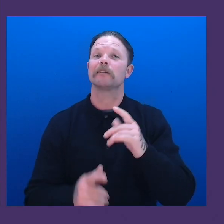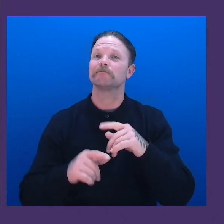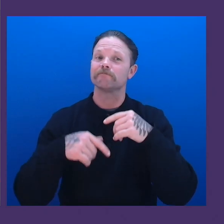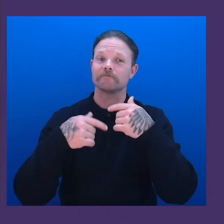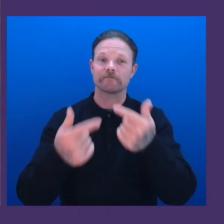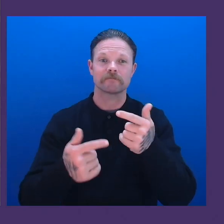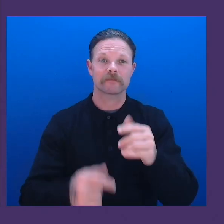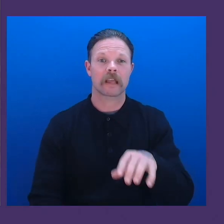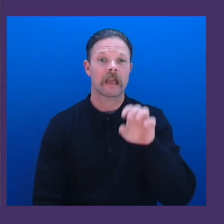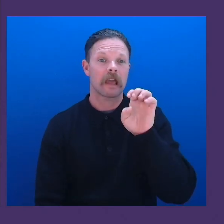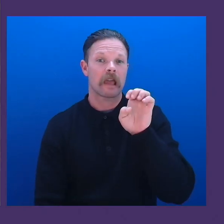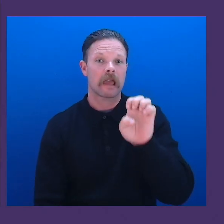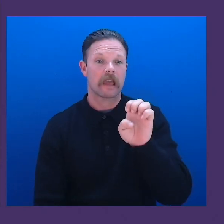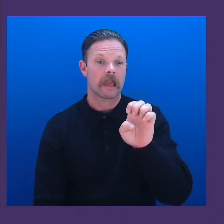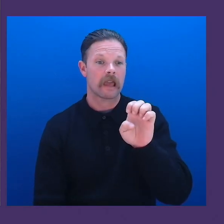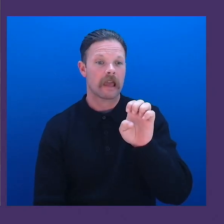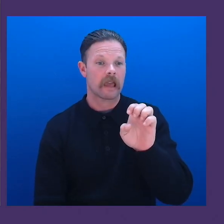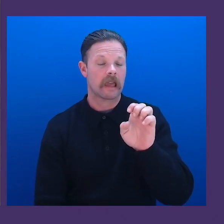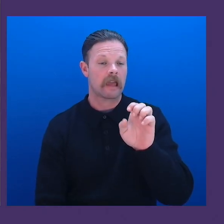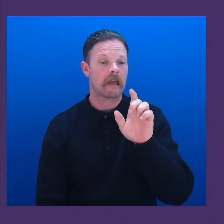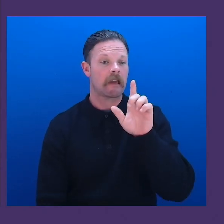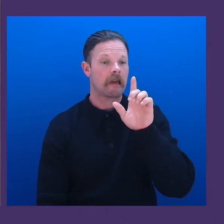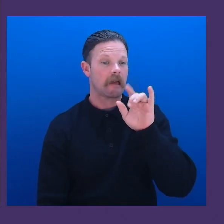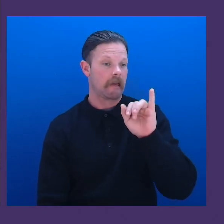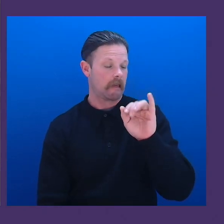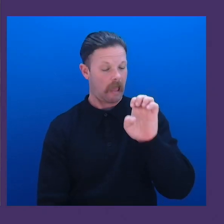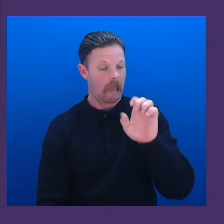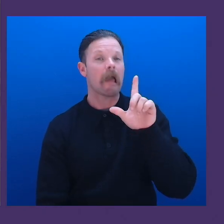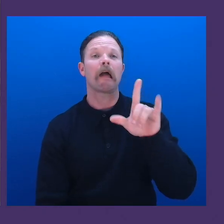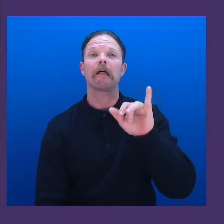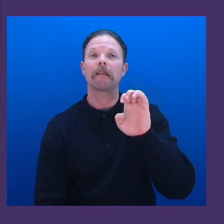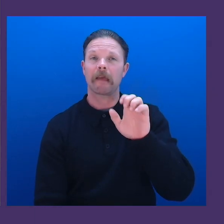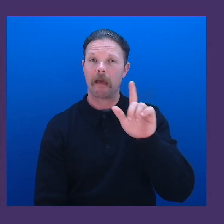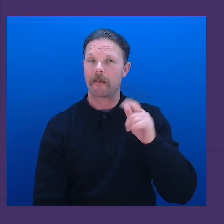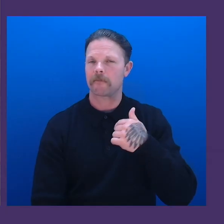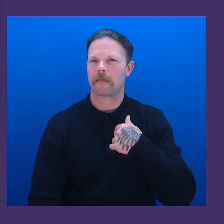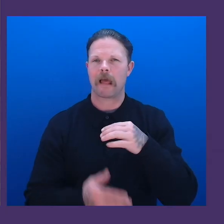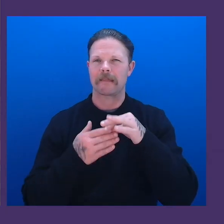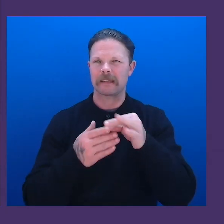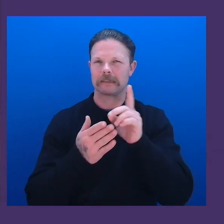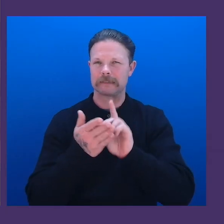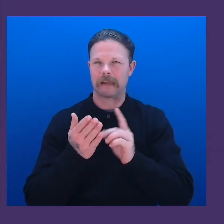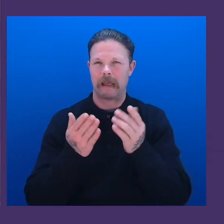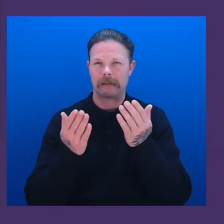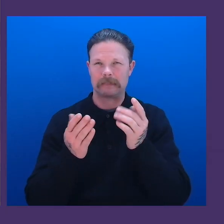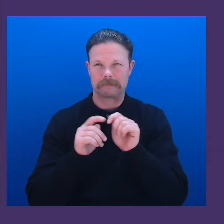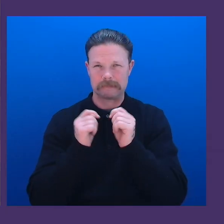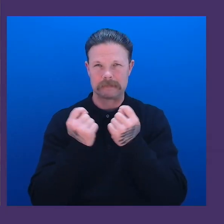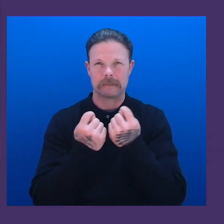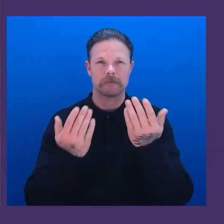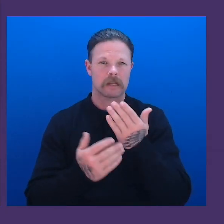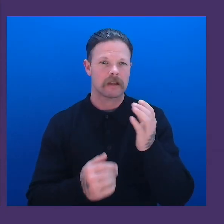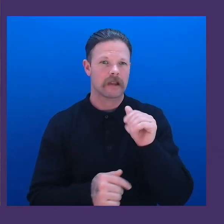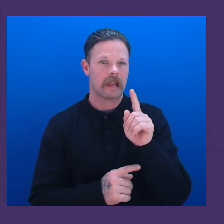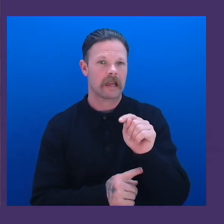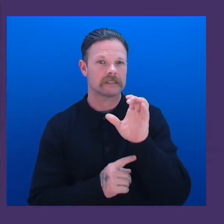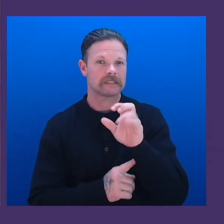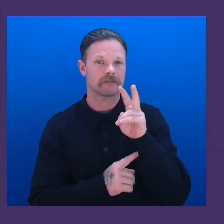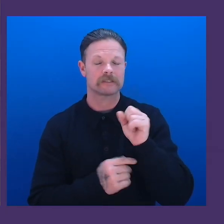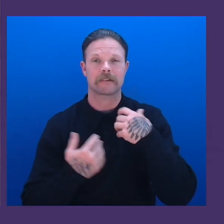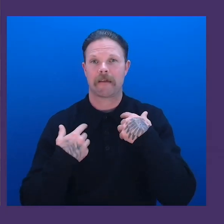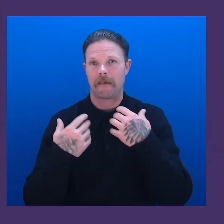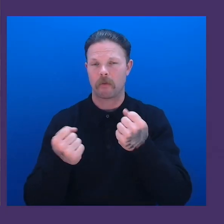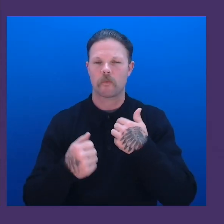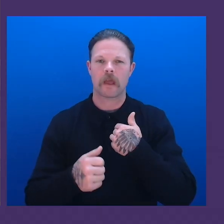Eliel Johnson. Hi, I'm Eliel Johnson. I lead the design team at CVS Health. And we have a talented team